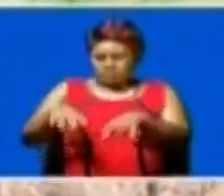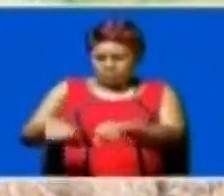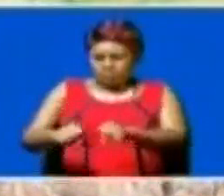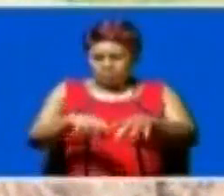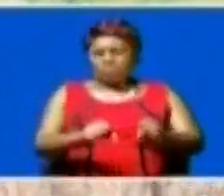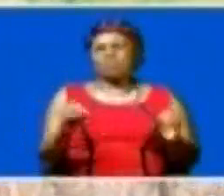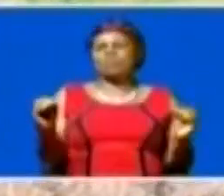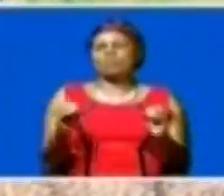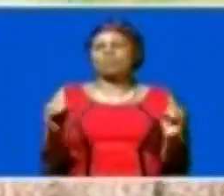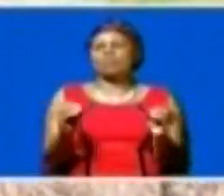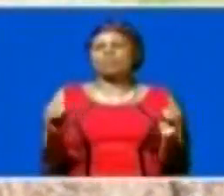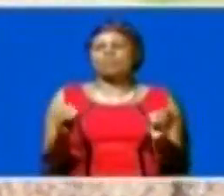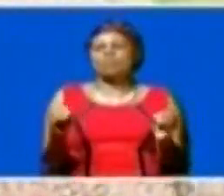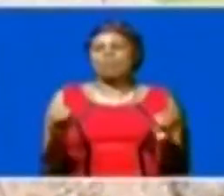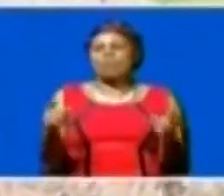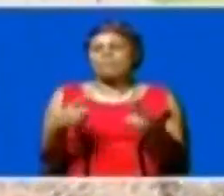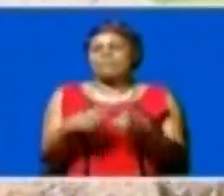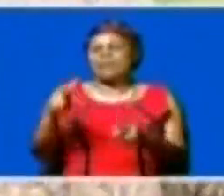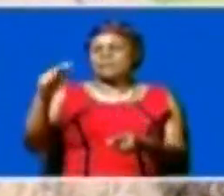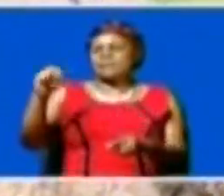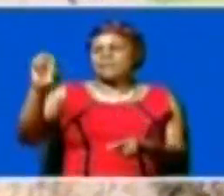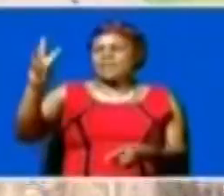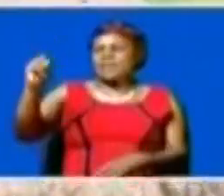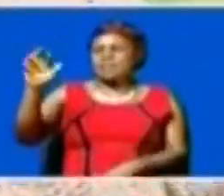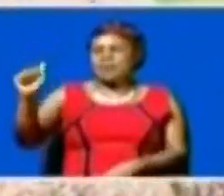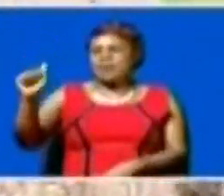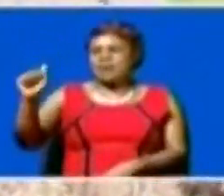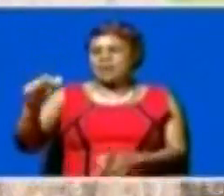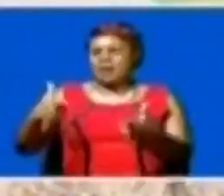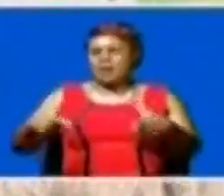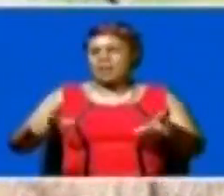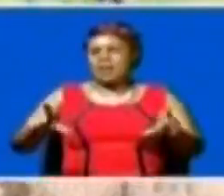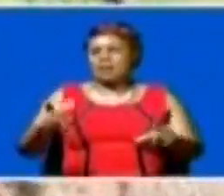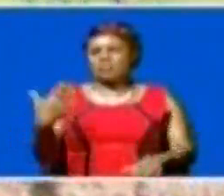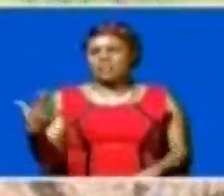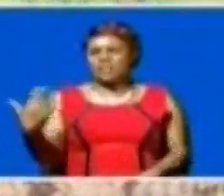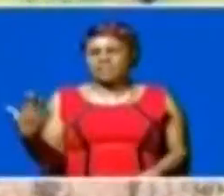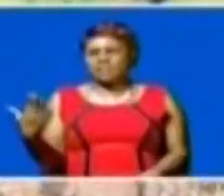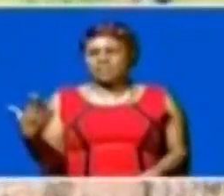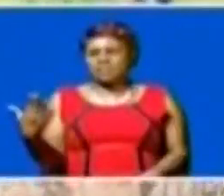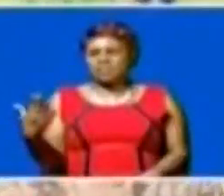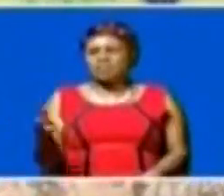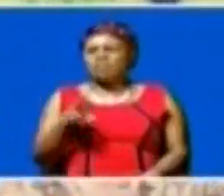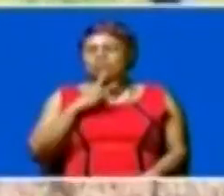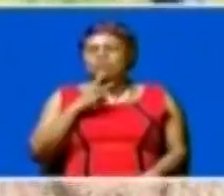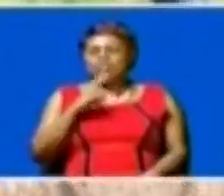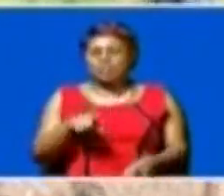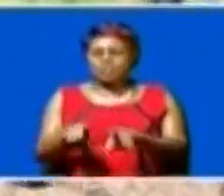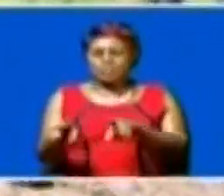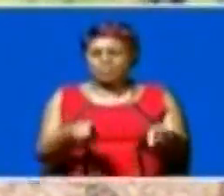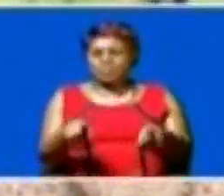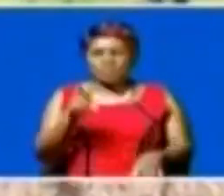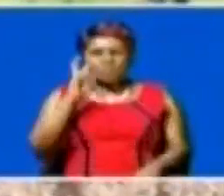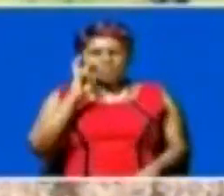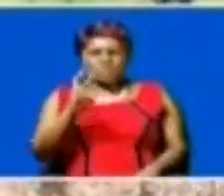encroachment in this area. But NEMA has given authority for things like irrigation that is happening around here. We